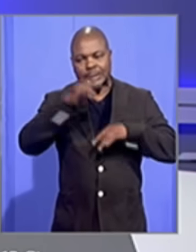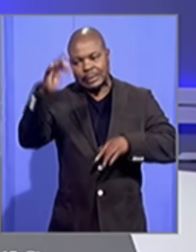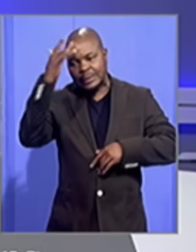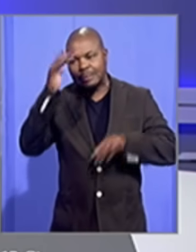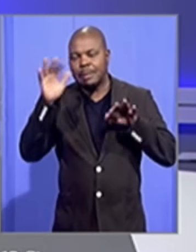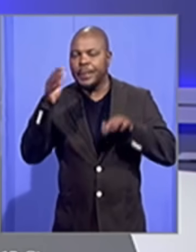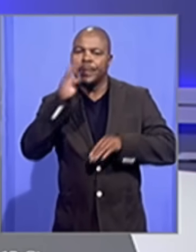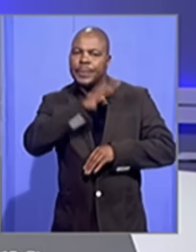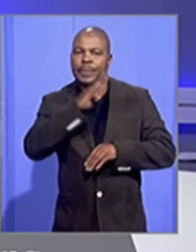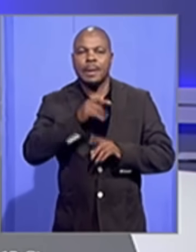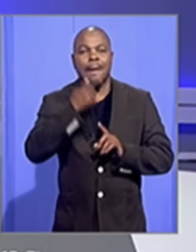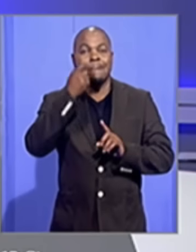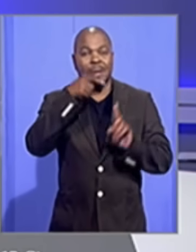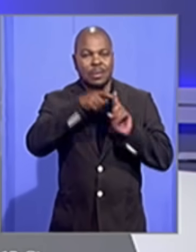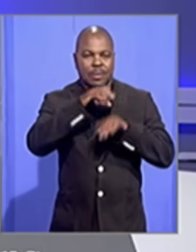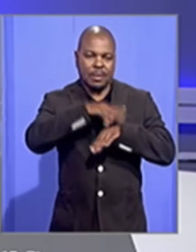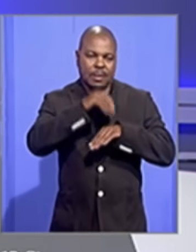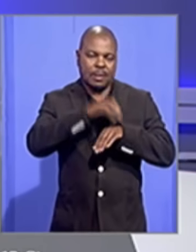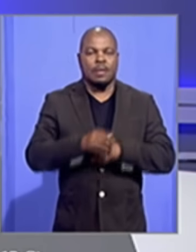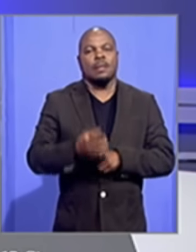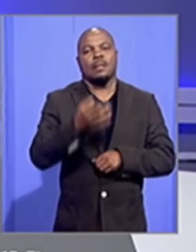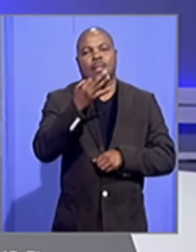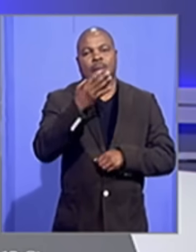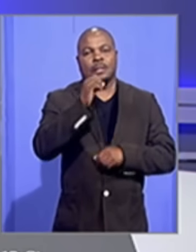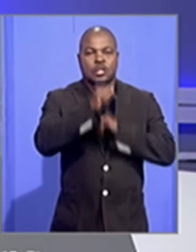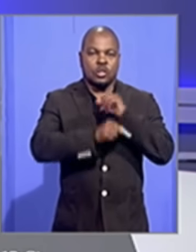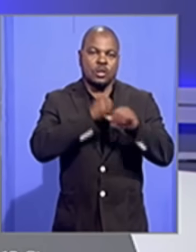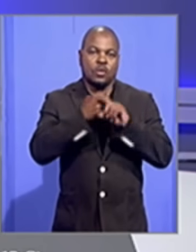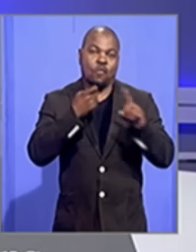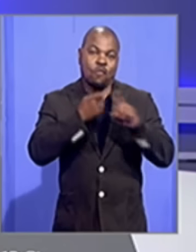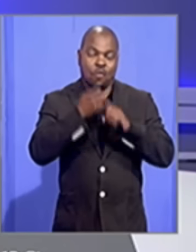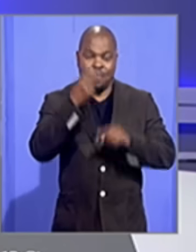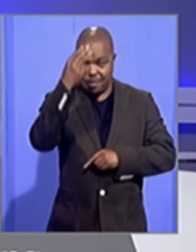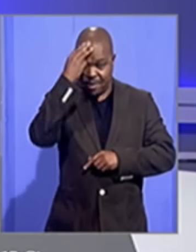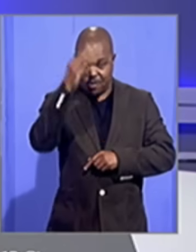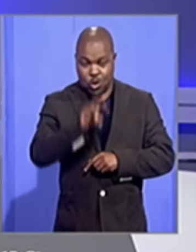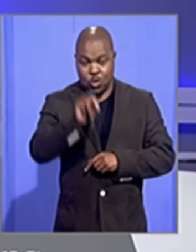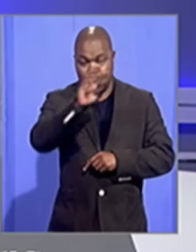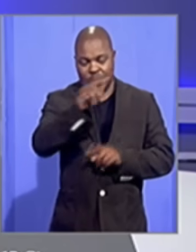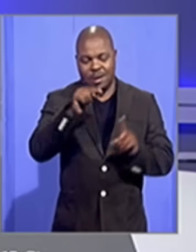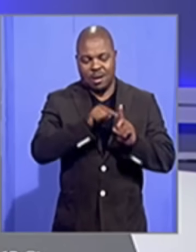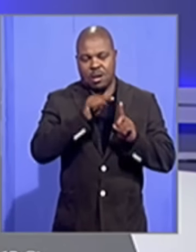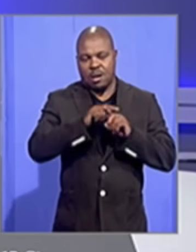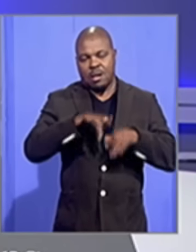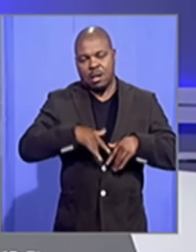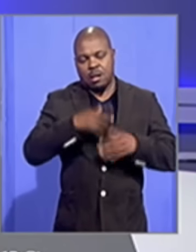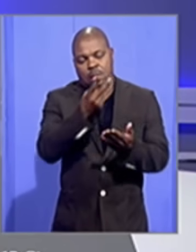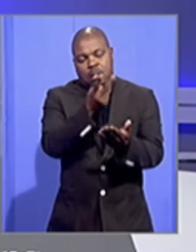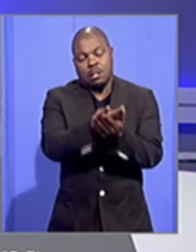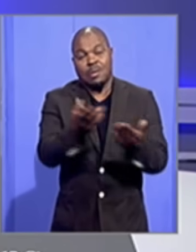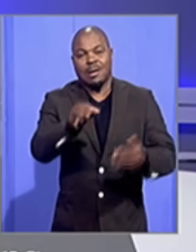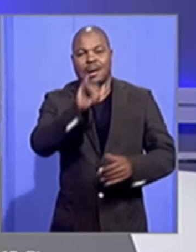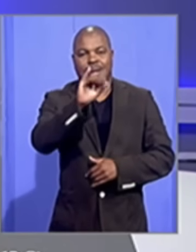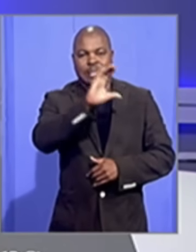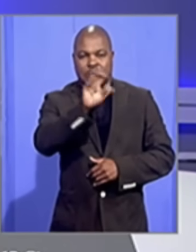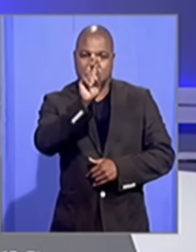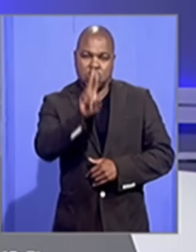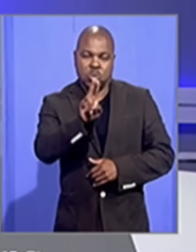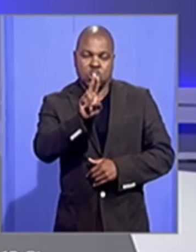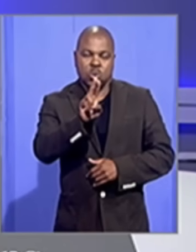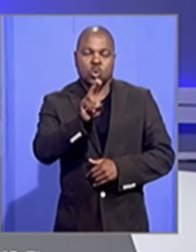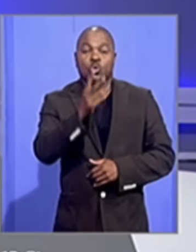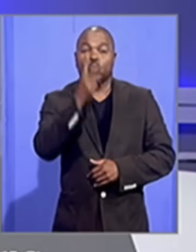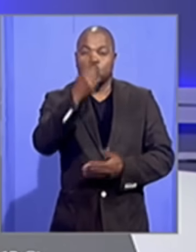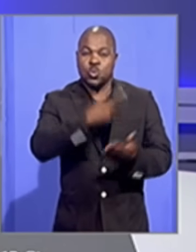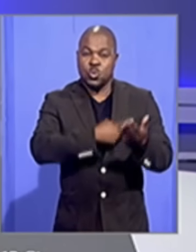lwala. Monna wa dingwaga di le 13 wa kwa Mahikeng kwa Northwest o setse a kgaratlhela botshelo jwa gagwe ko ICU dibeke